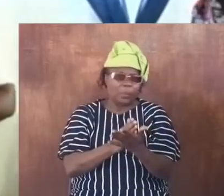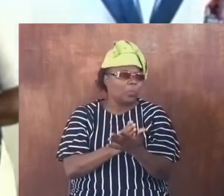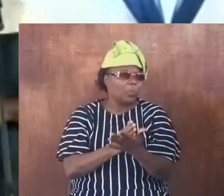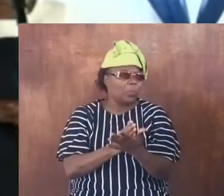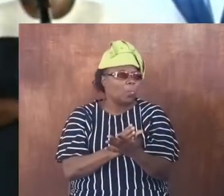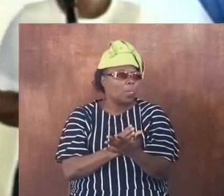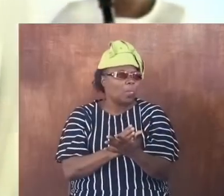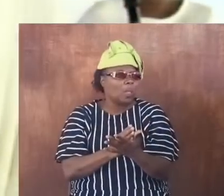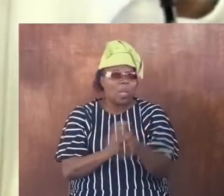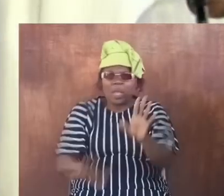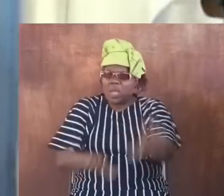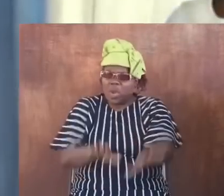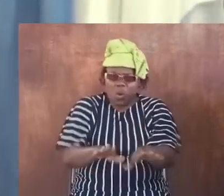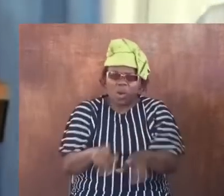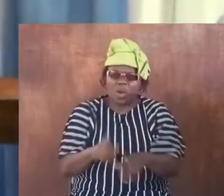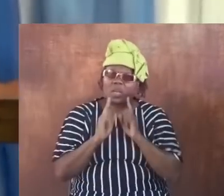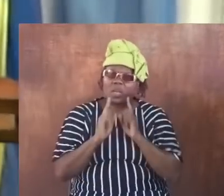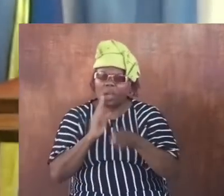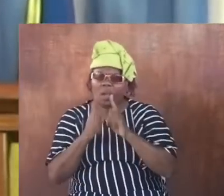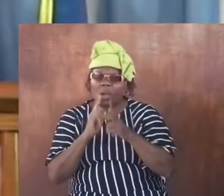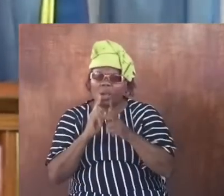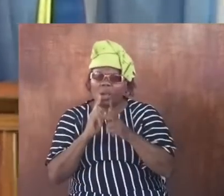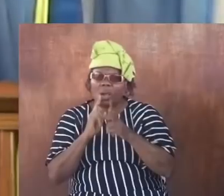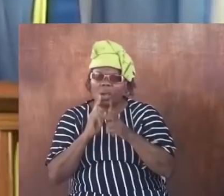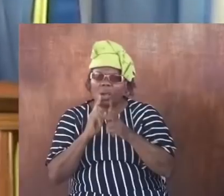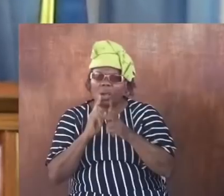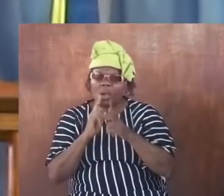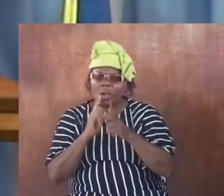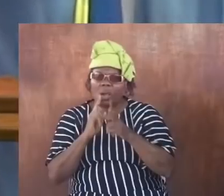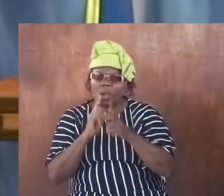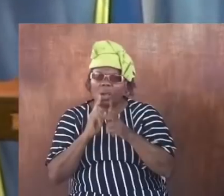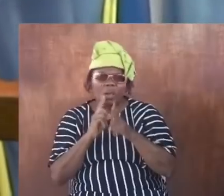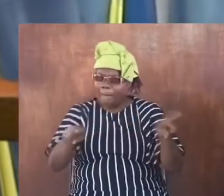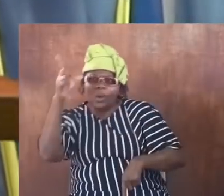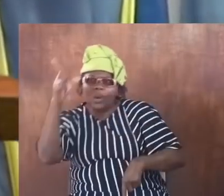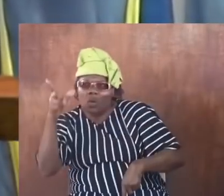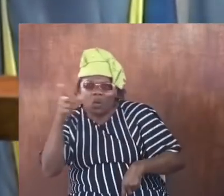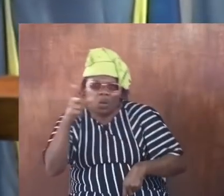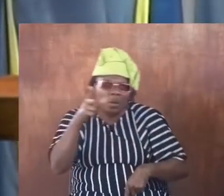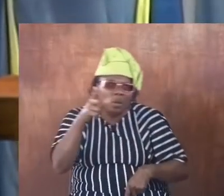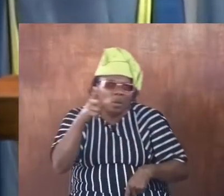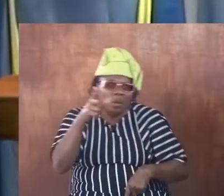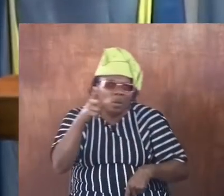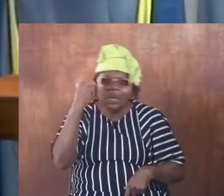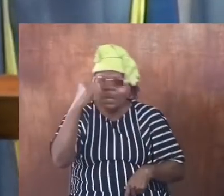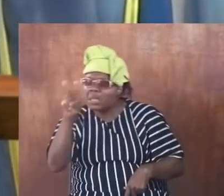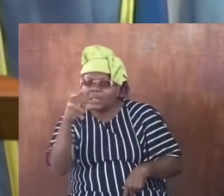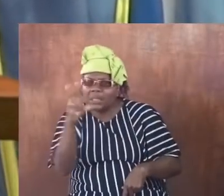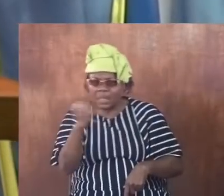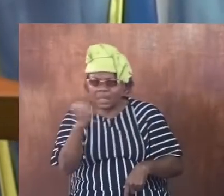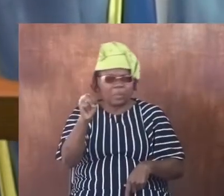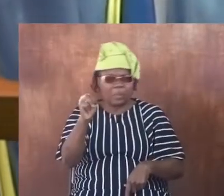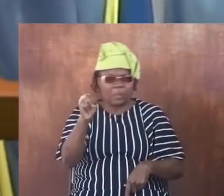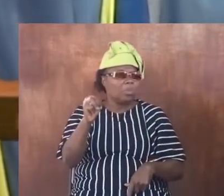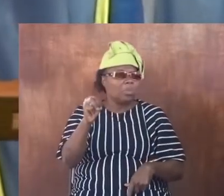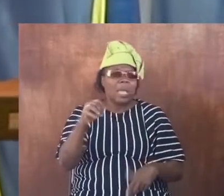and you still a walk and a talk, but when you look you see them. I saw it go sometime with me and Jesus, you